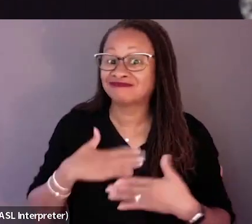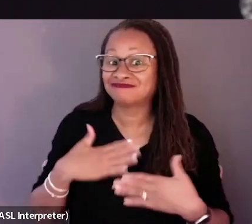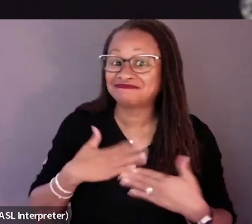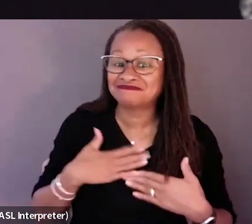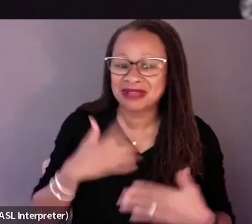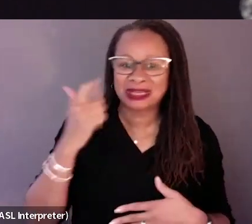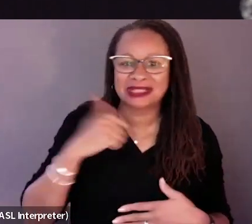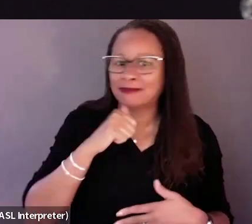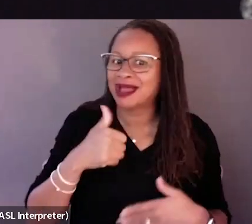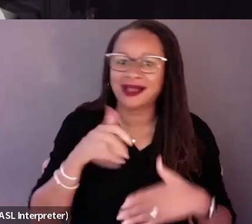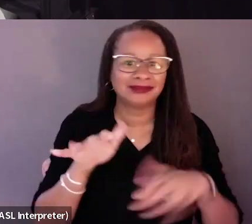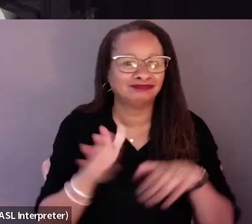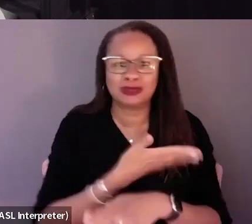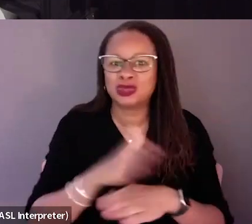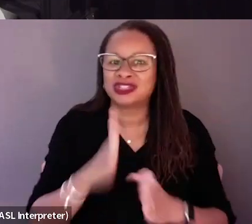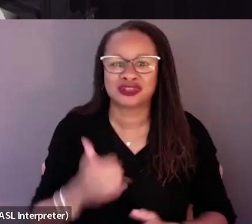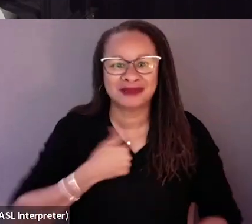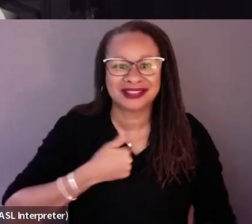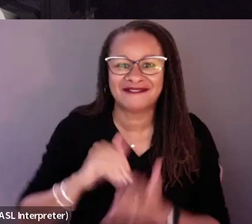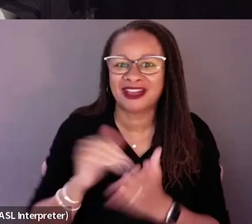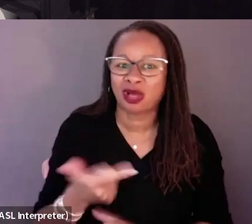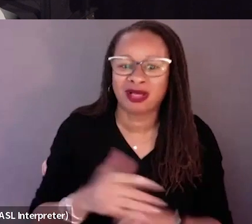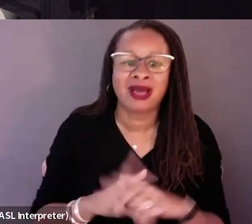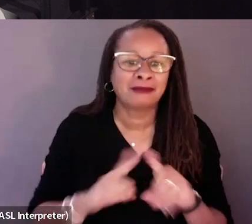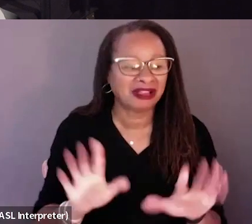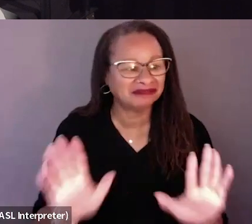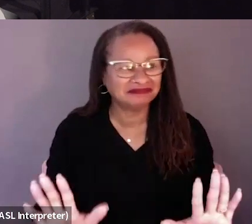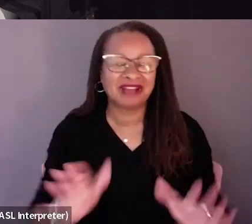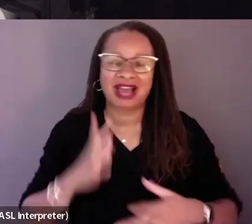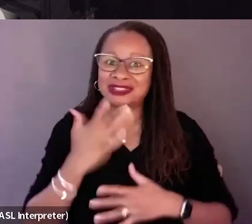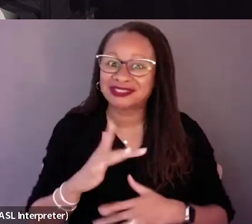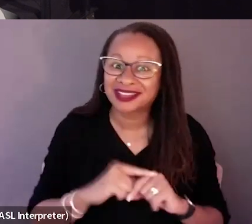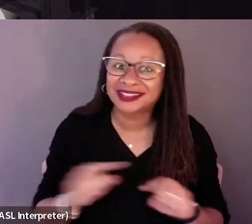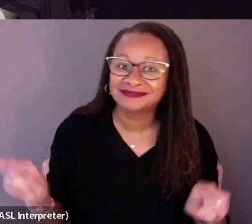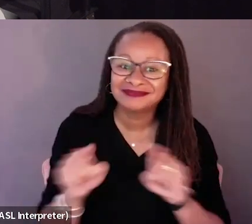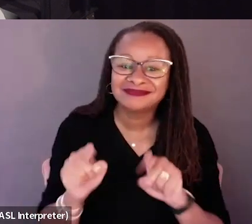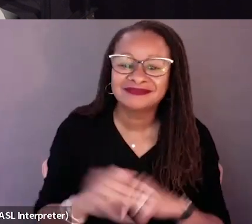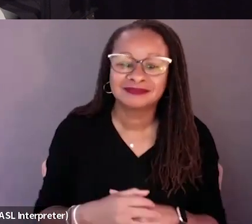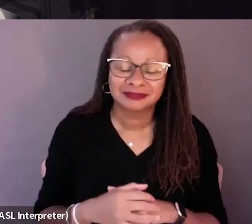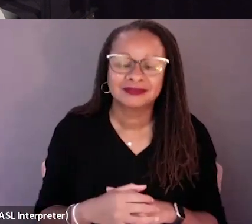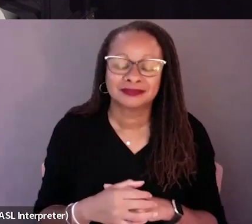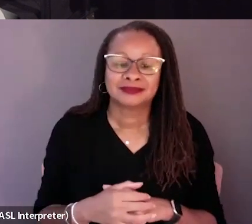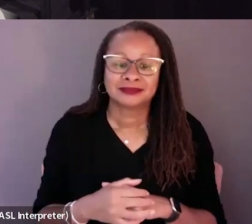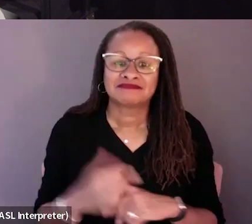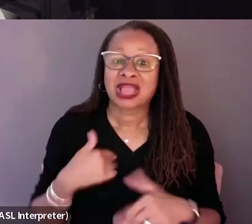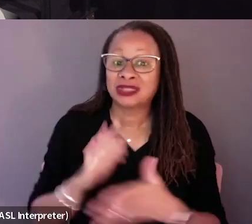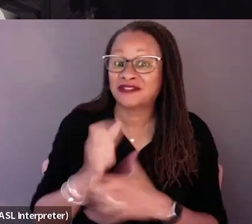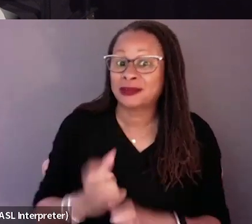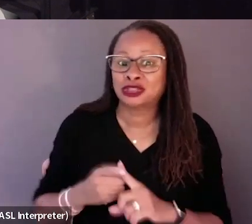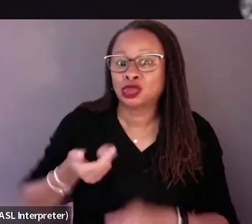I'm not a musician myself at all, but happily I was a filmmaker to